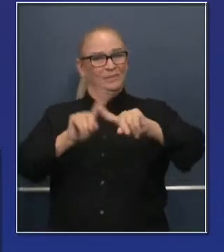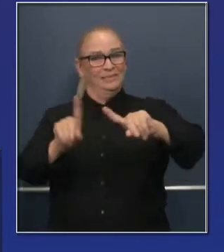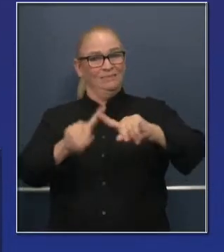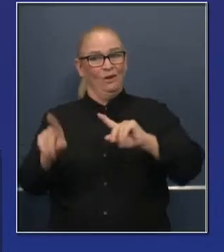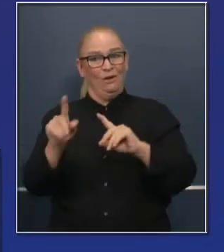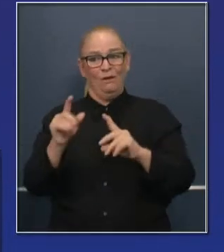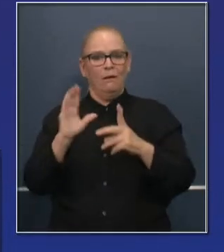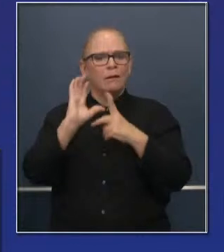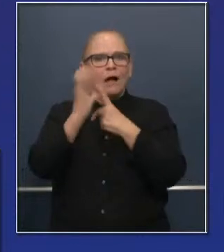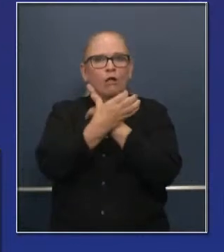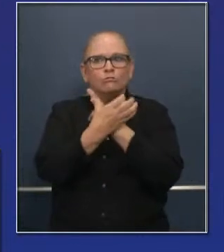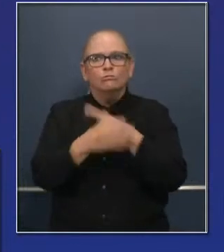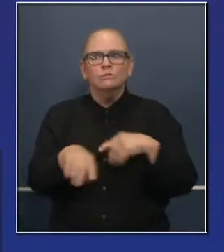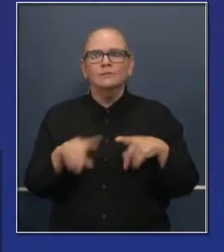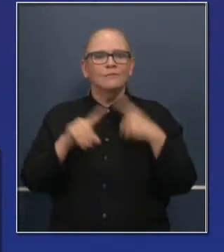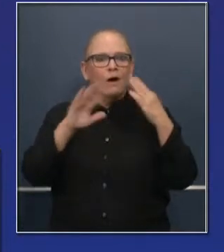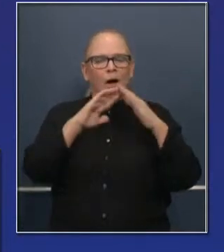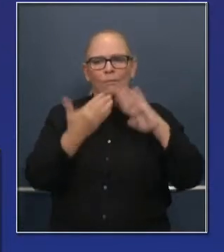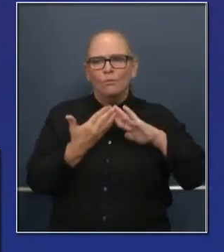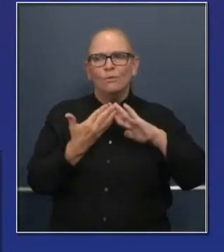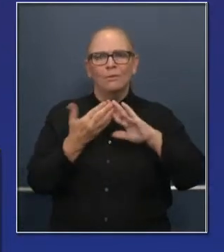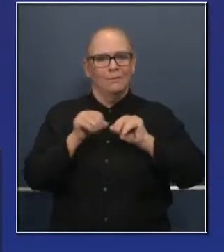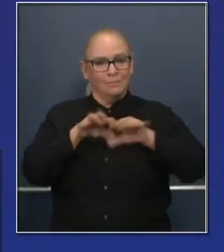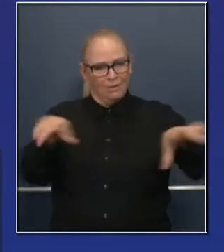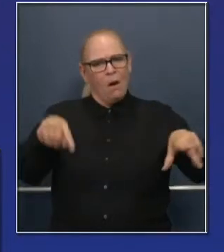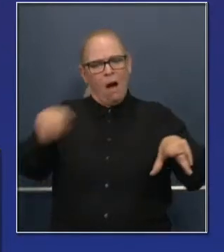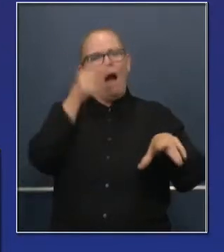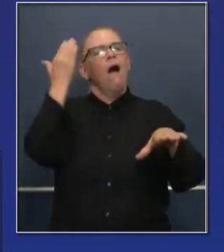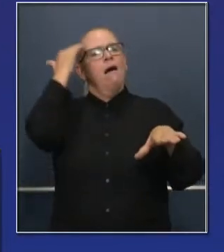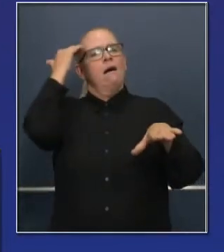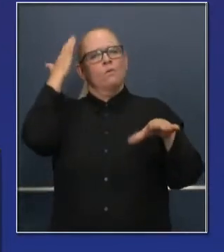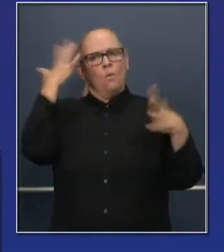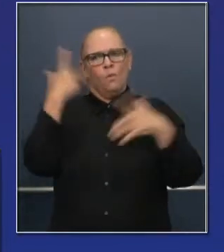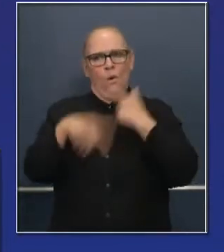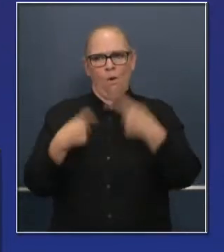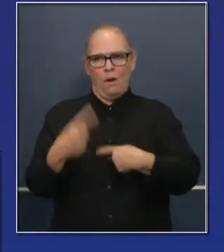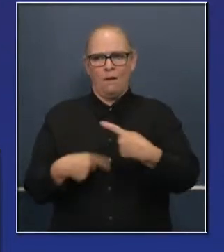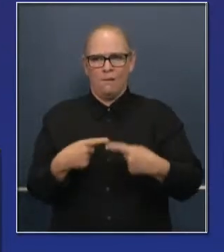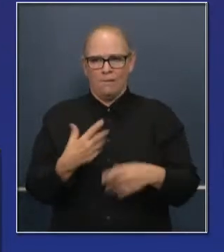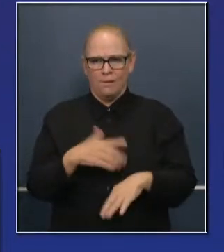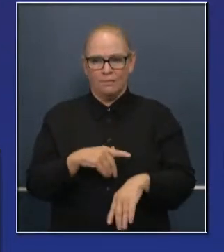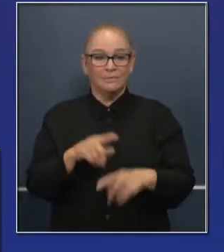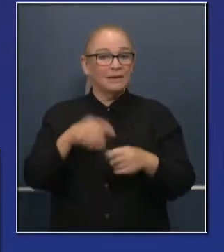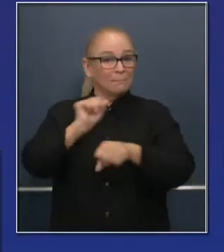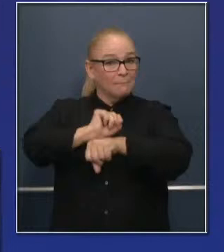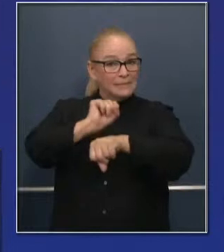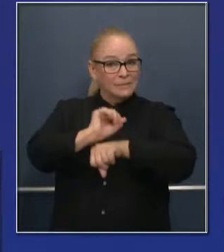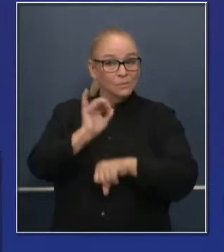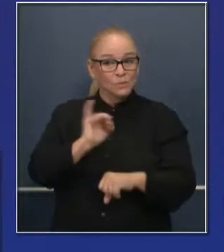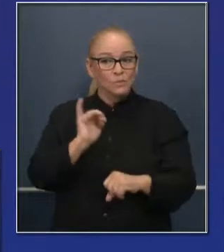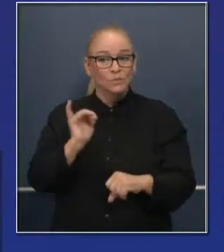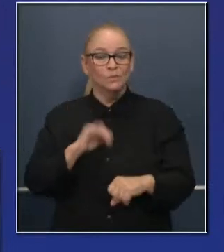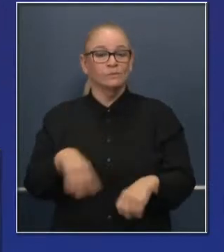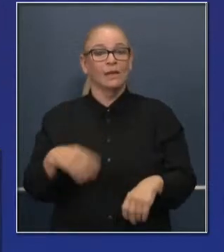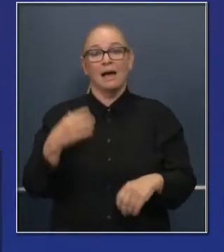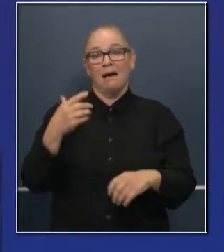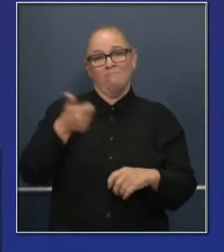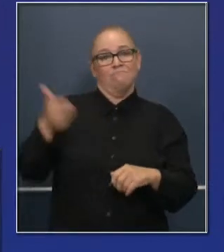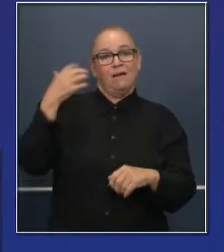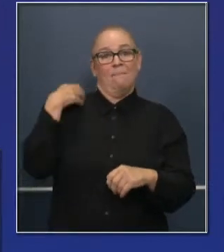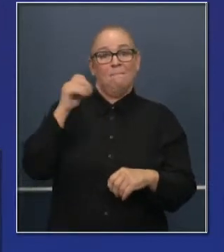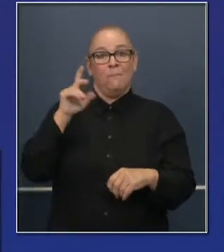to individuals as well as businesses and more broadly the community at large, in addition to